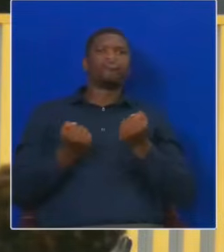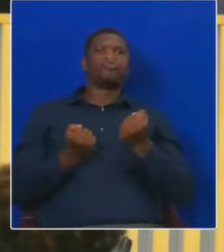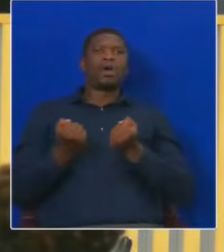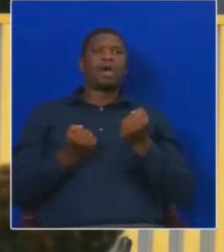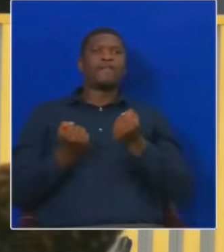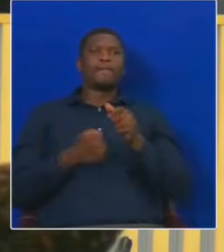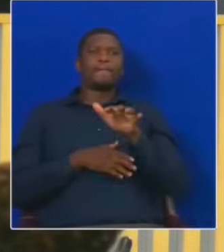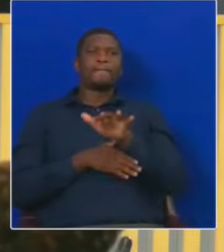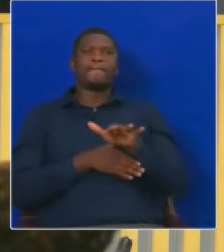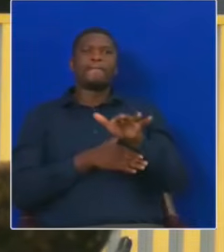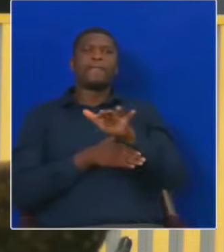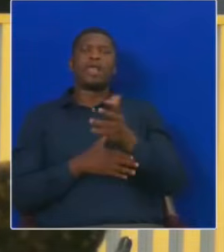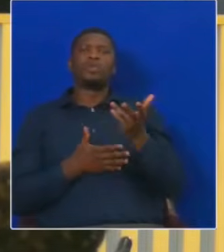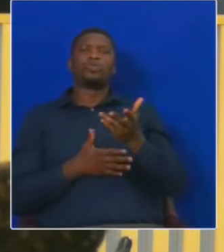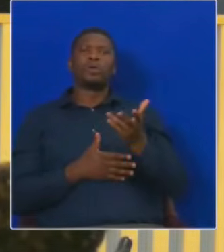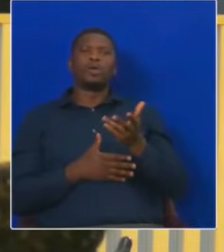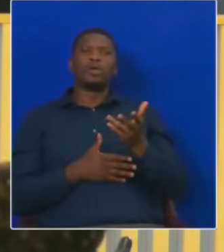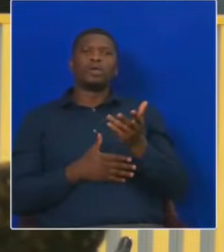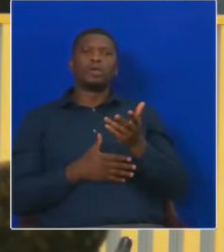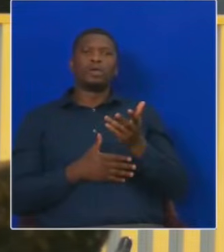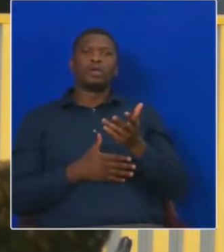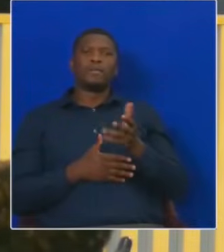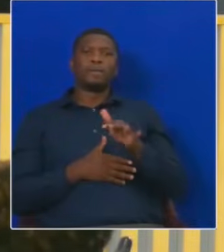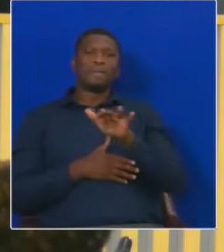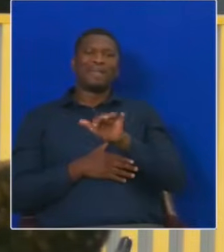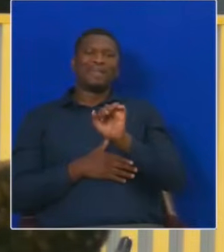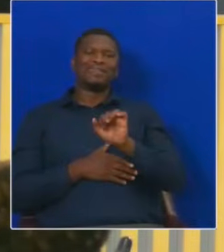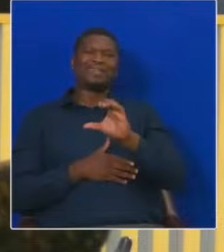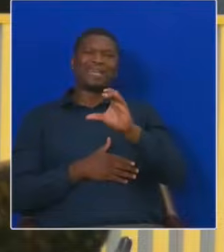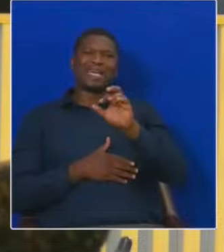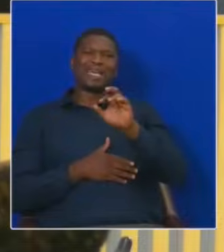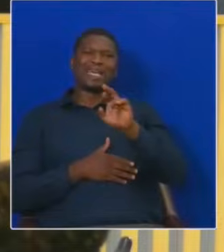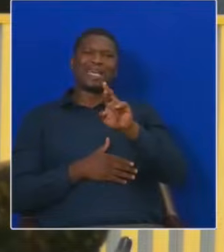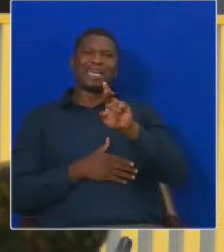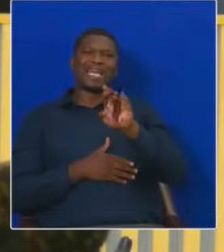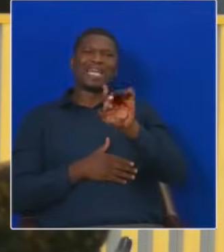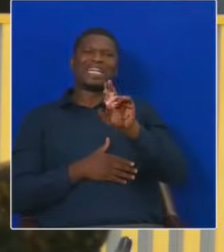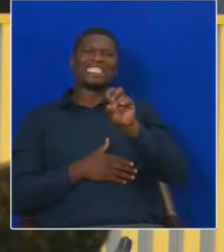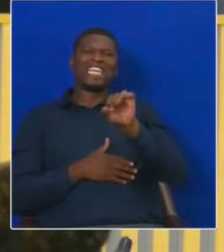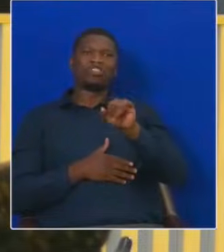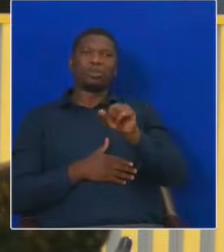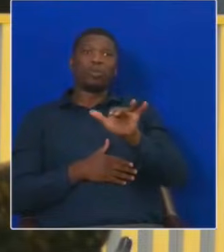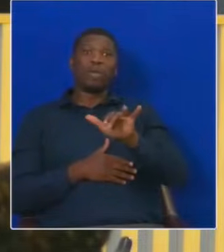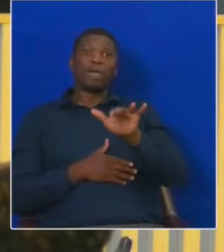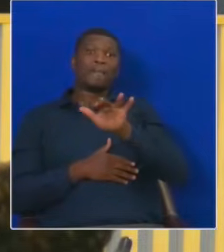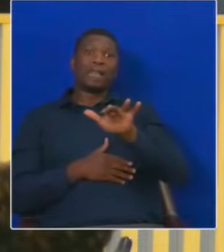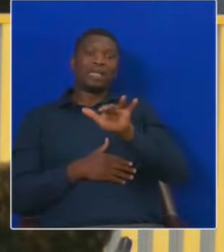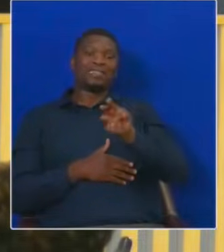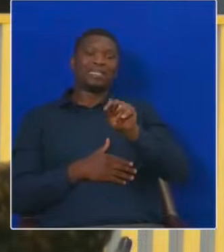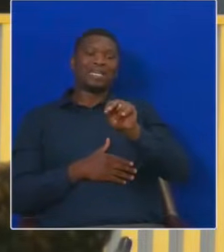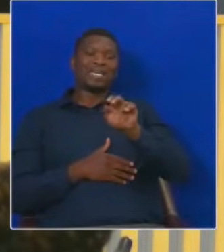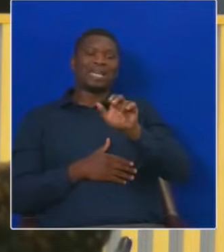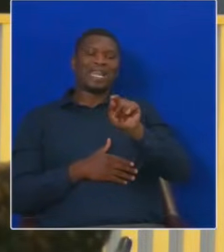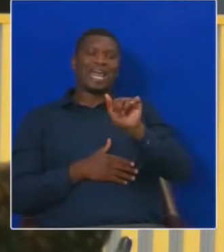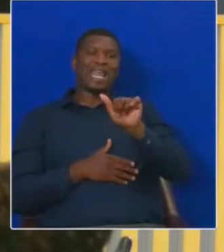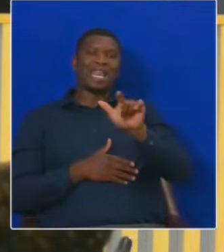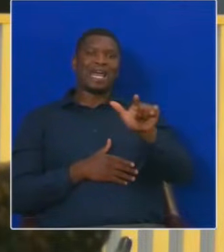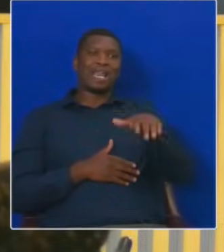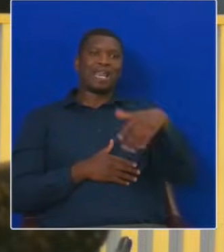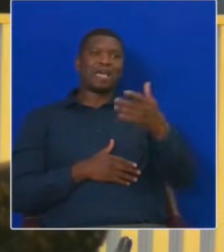a credit section in Natalspruit in a white